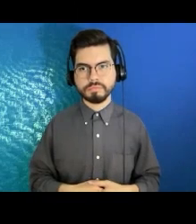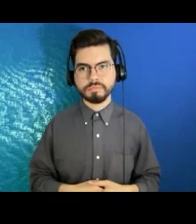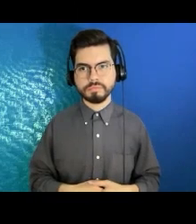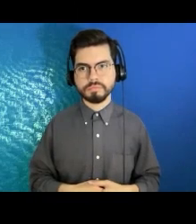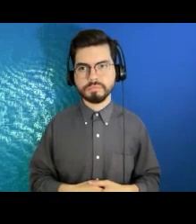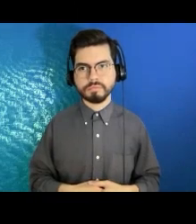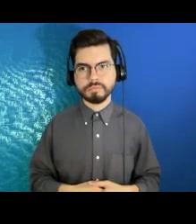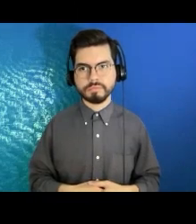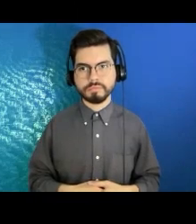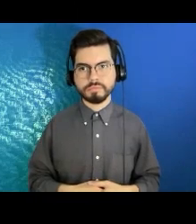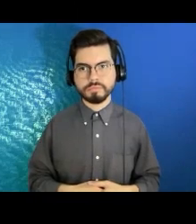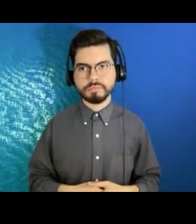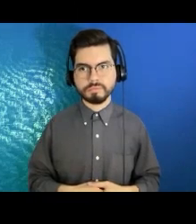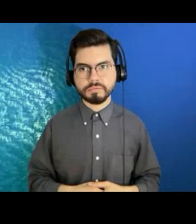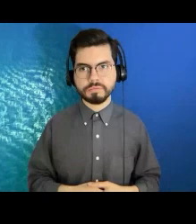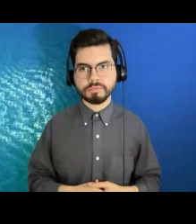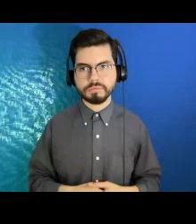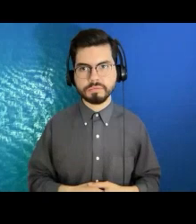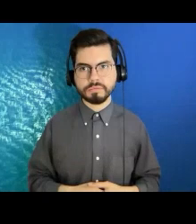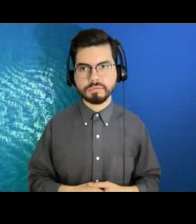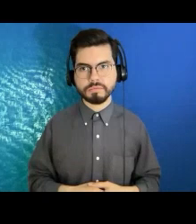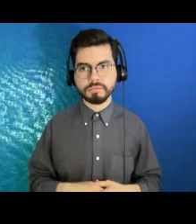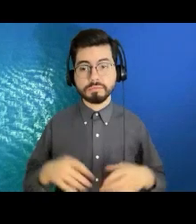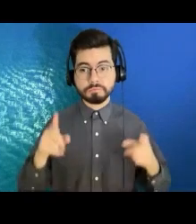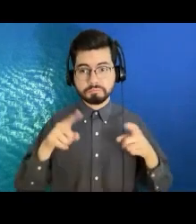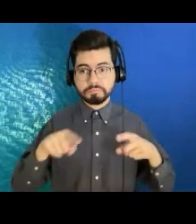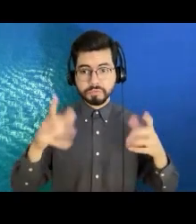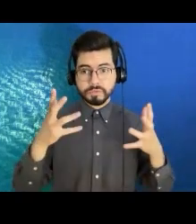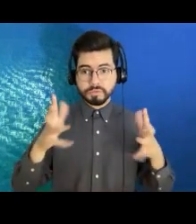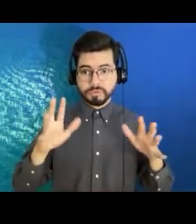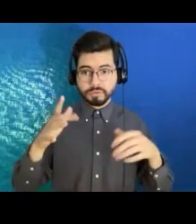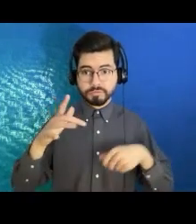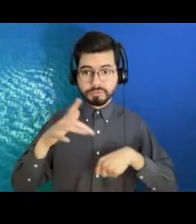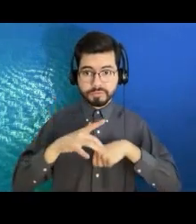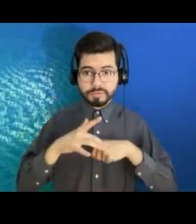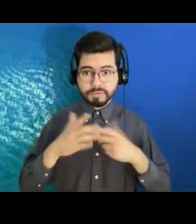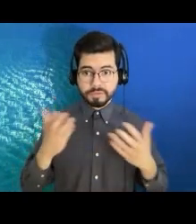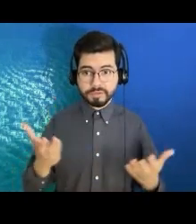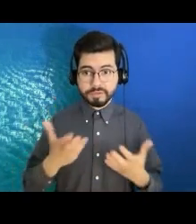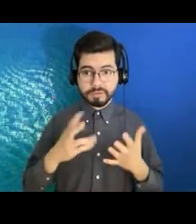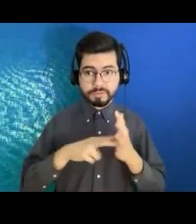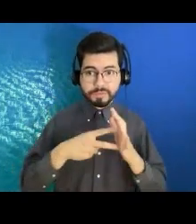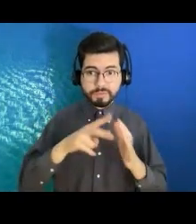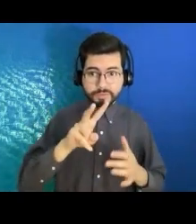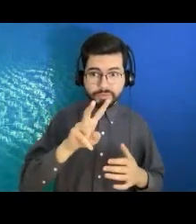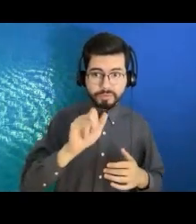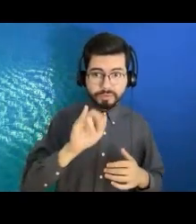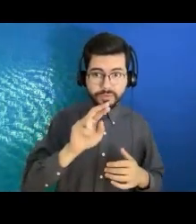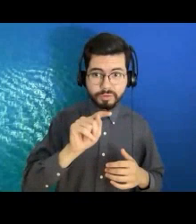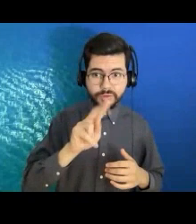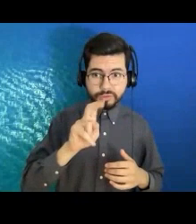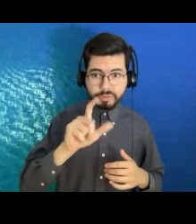Alrighty. And then has everybody been here before, like virtually or unvirtually?